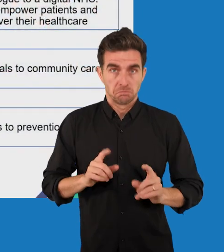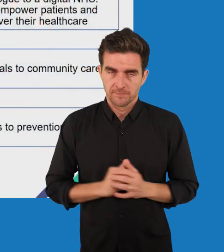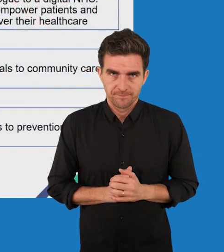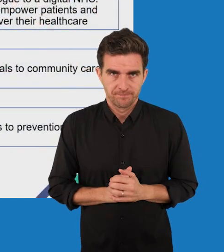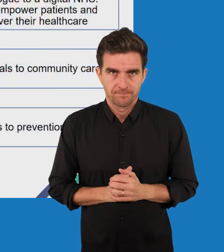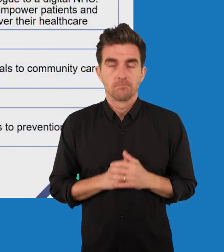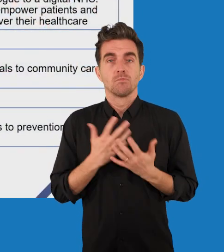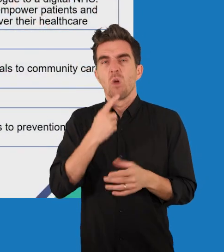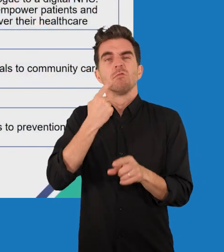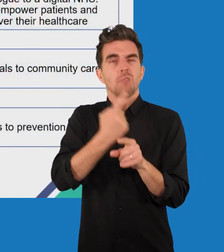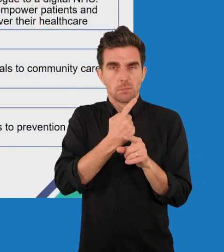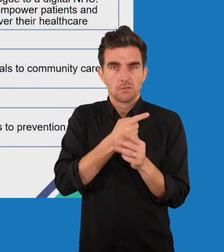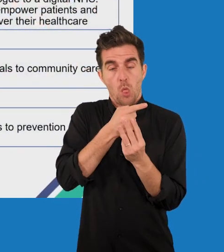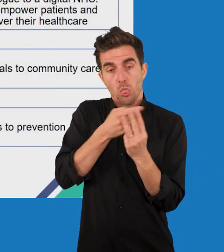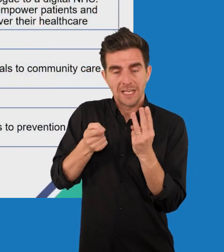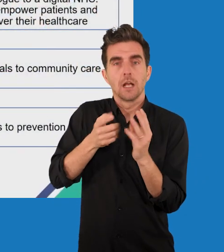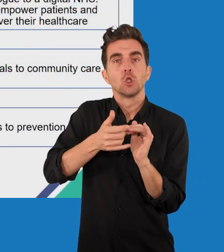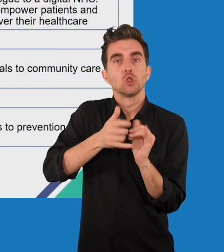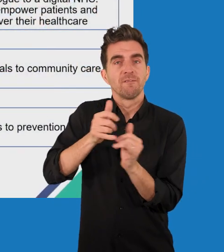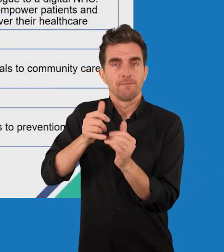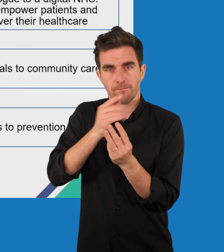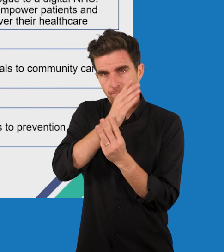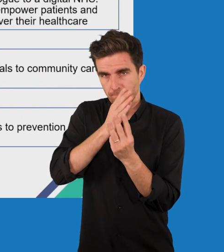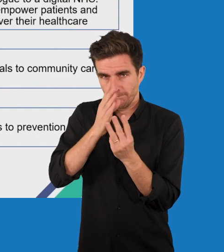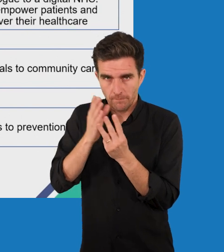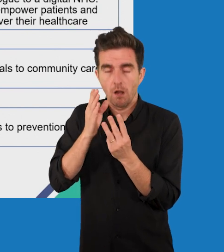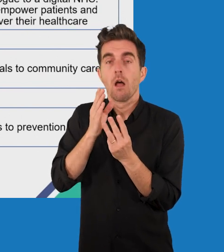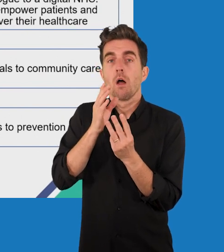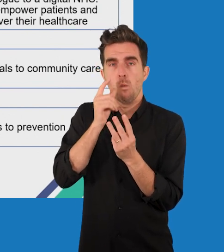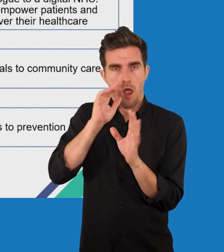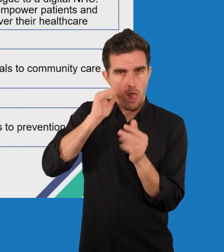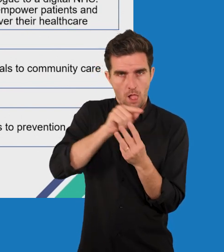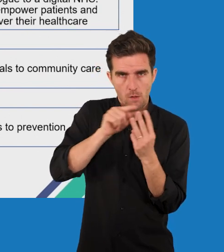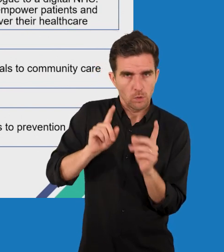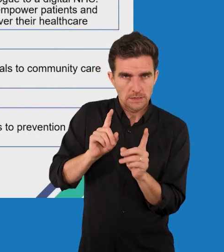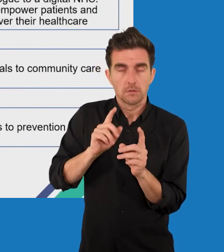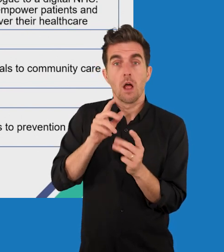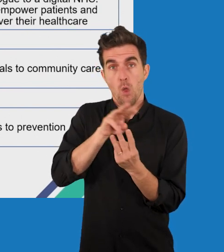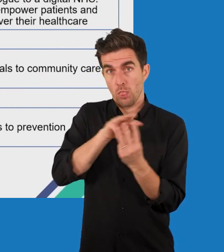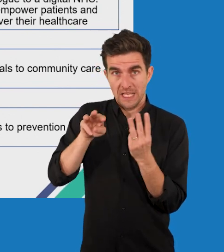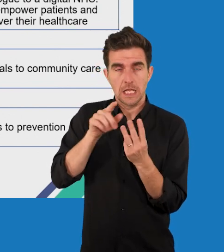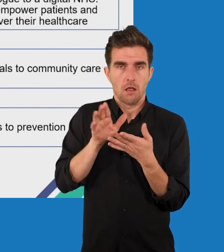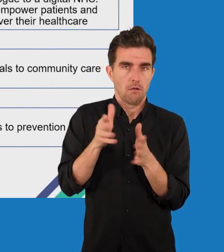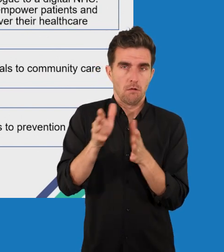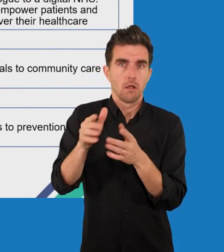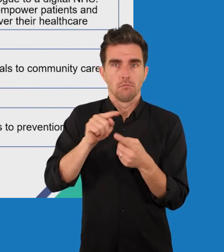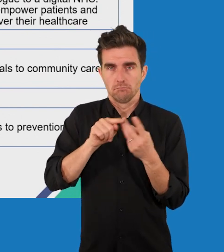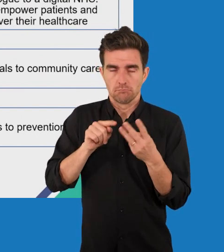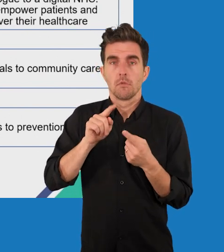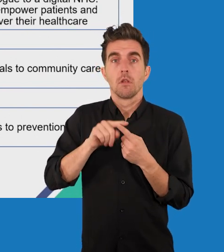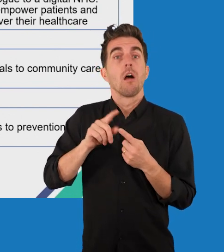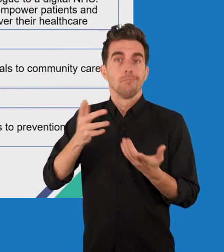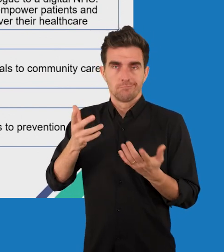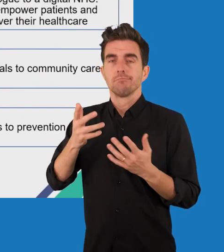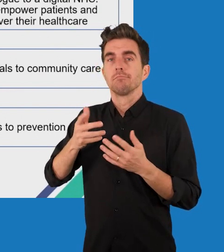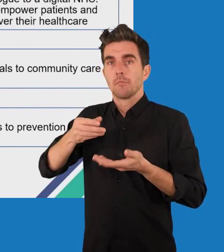plan for the NHS. So they talk about 3 shifts, and that's where the focus will be, and the 3 shifts being the move from